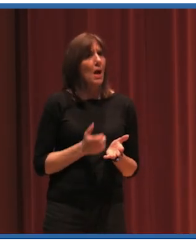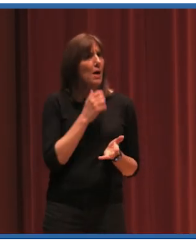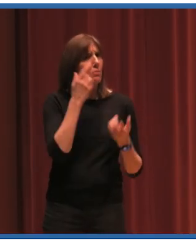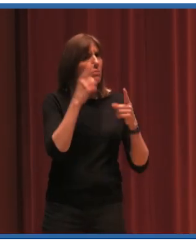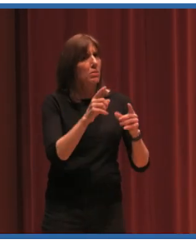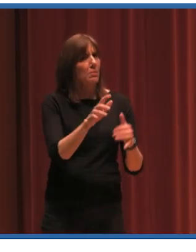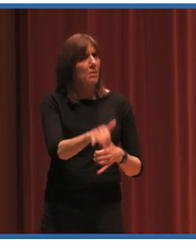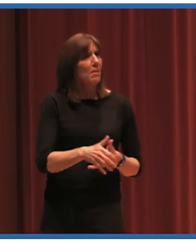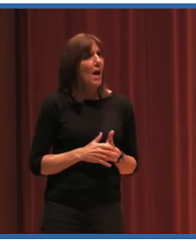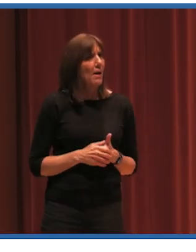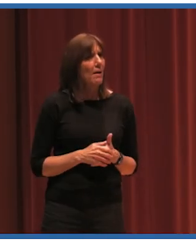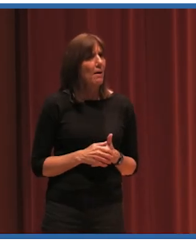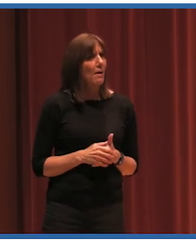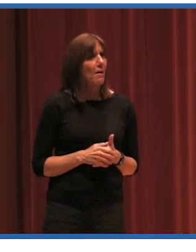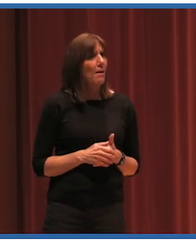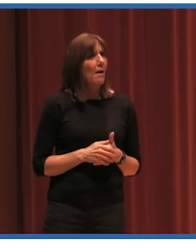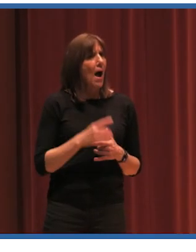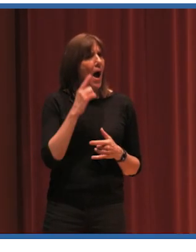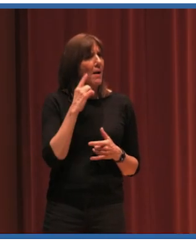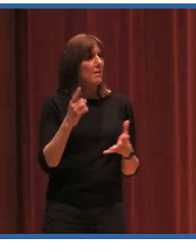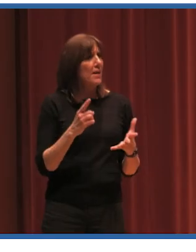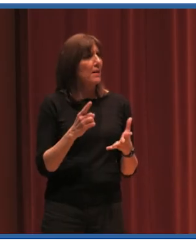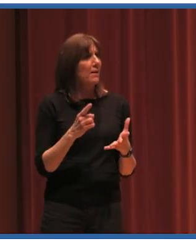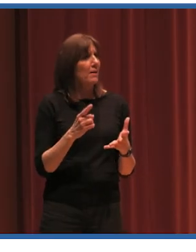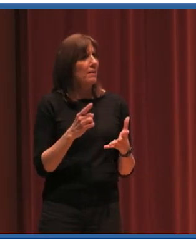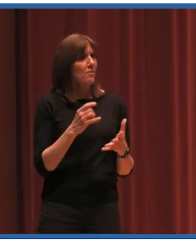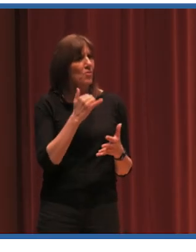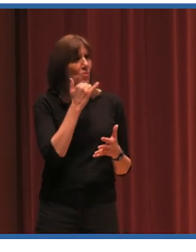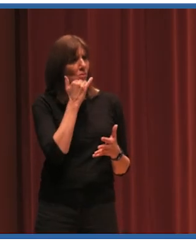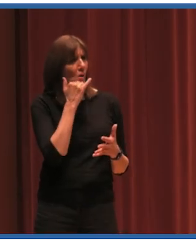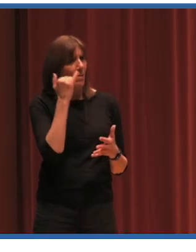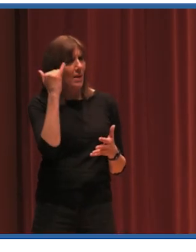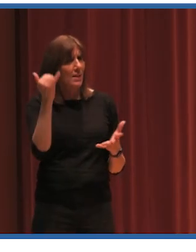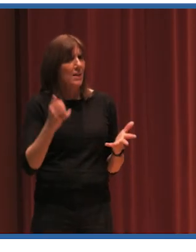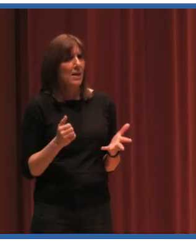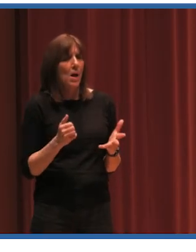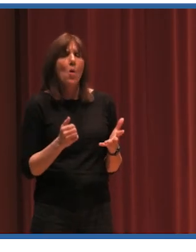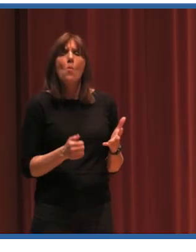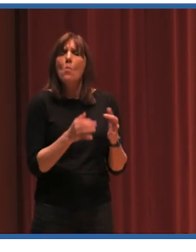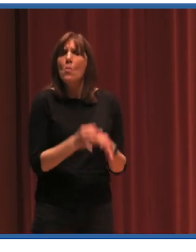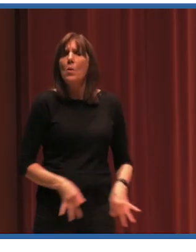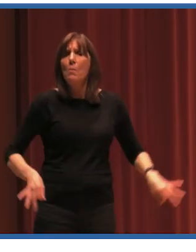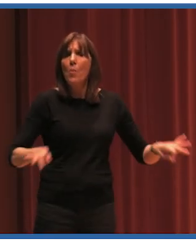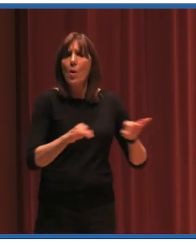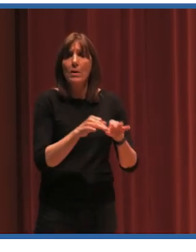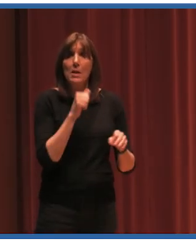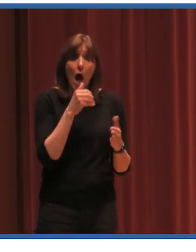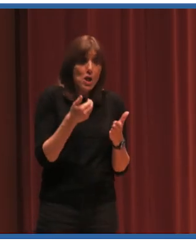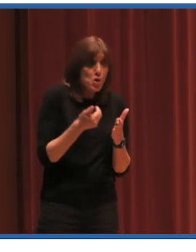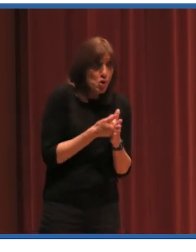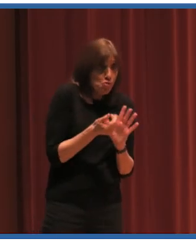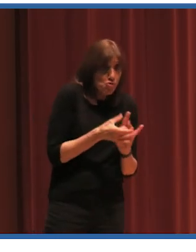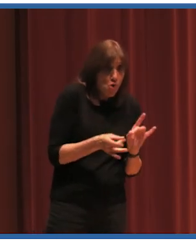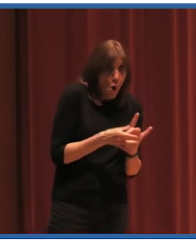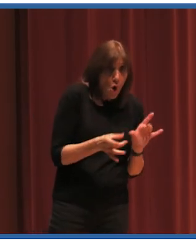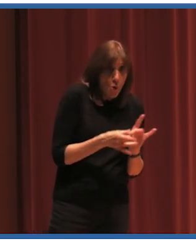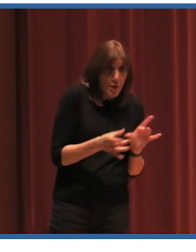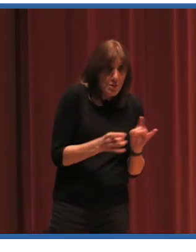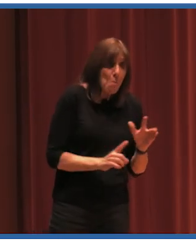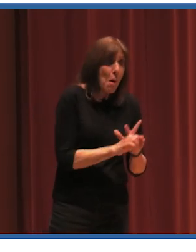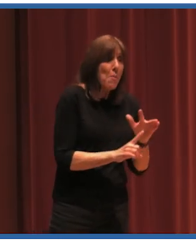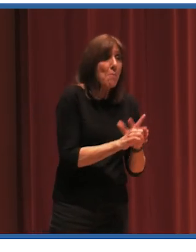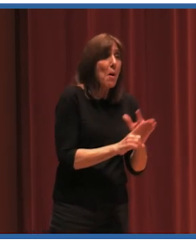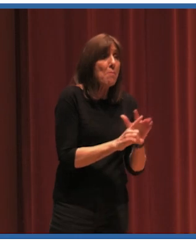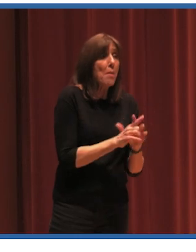and suggest that maybe we're looking at the wrong metric, because what's important is not whether there are news stories being, covering